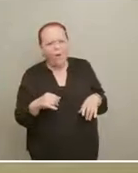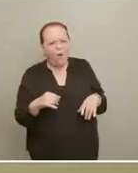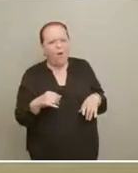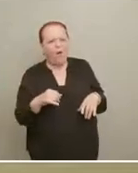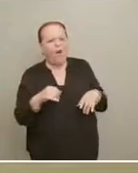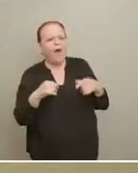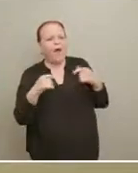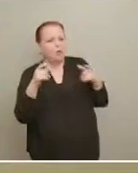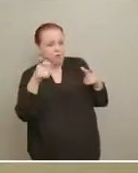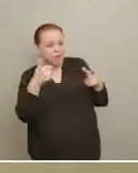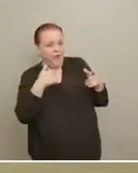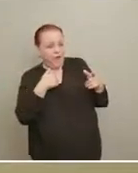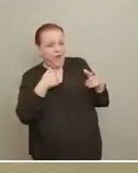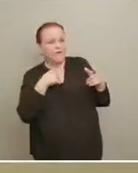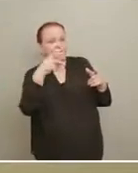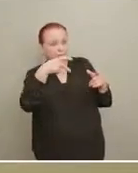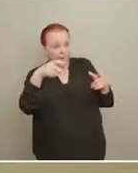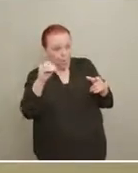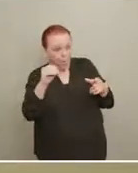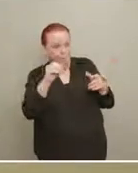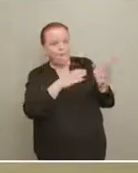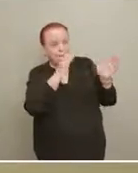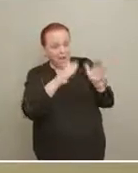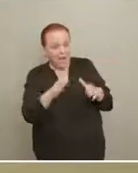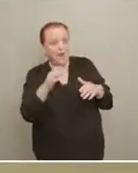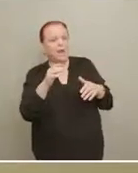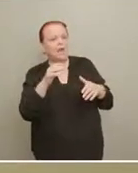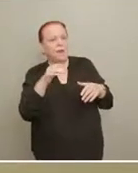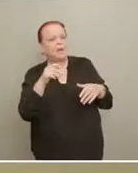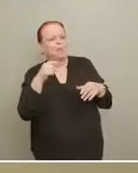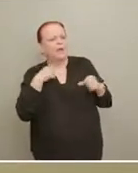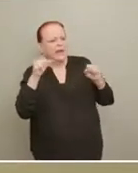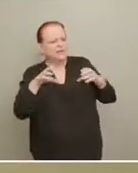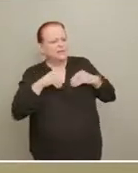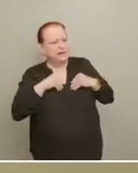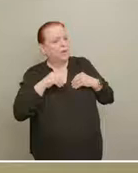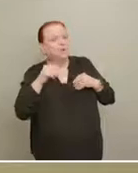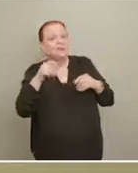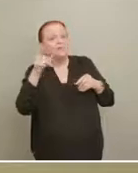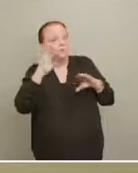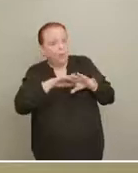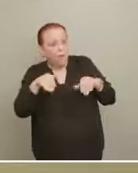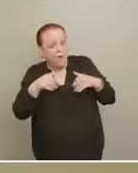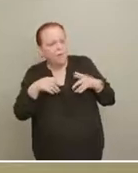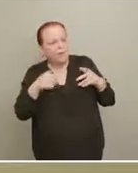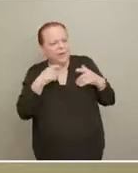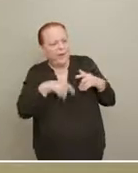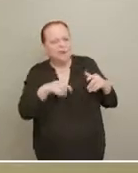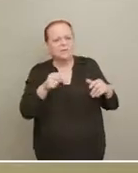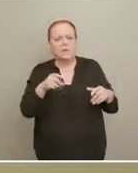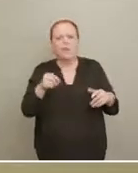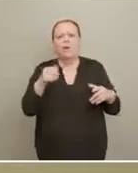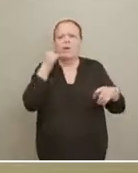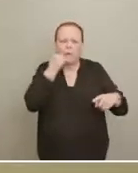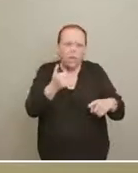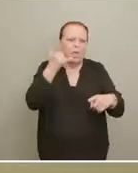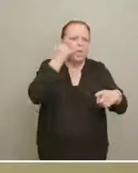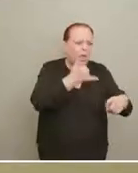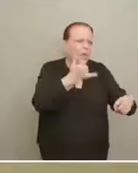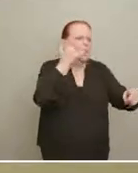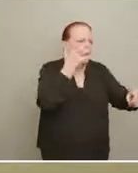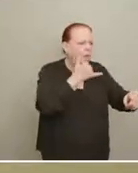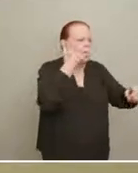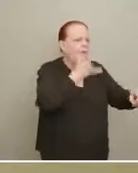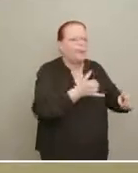Cigna PPO plan, and the list goes on and on. And so what we've created here is a one-stop shop that no matter what's in your